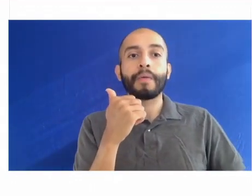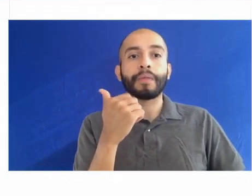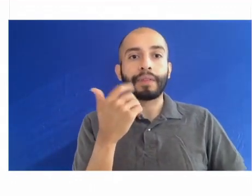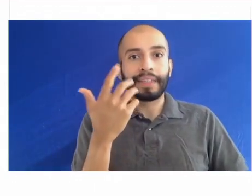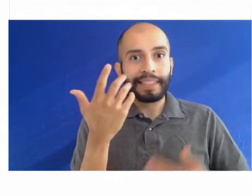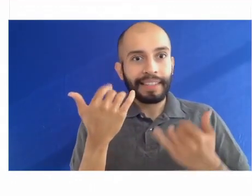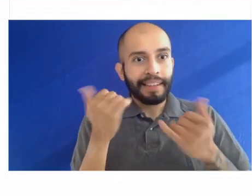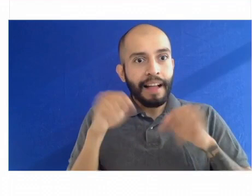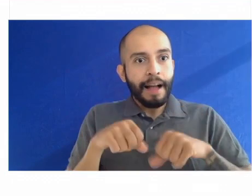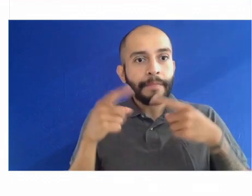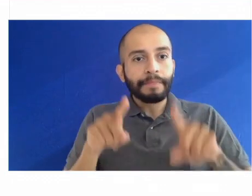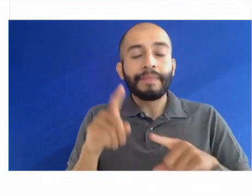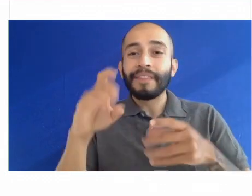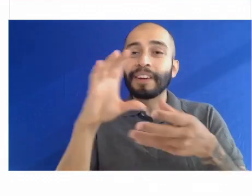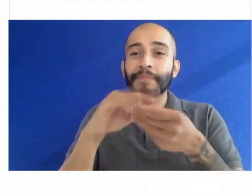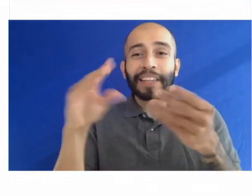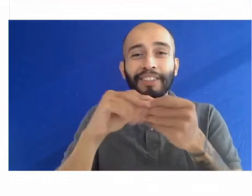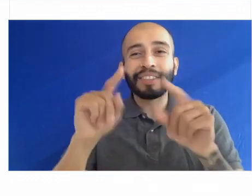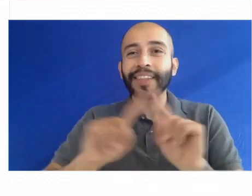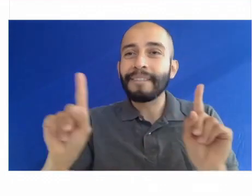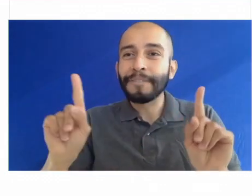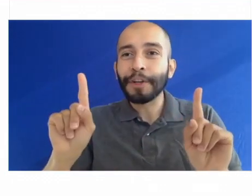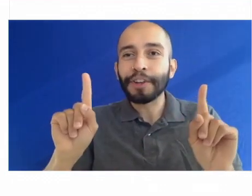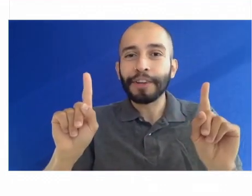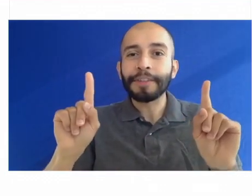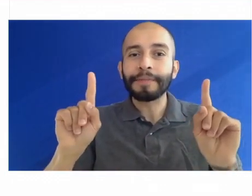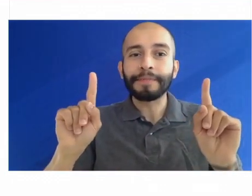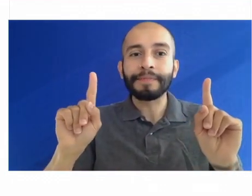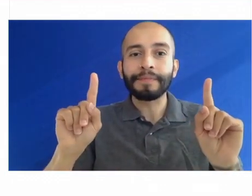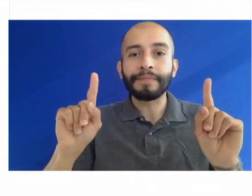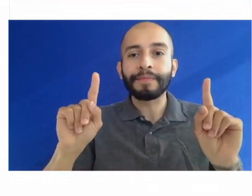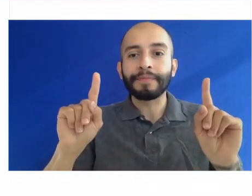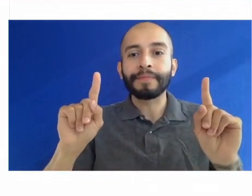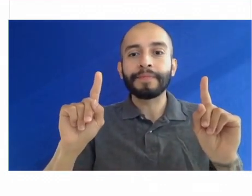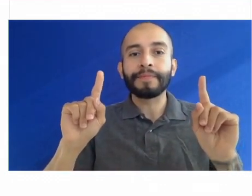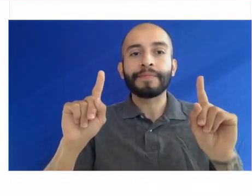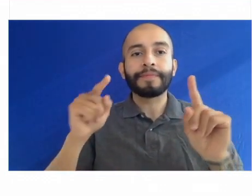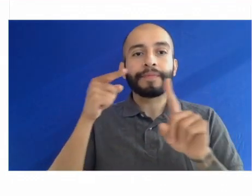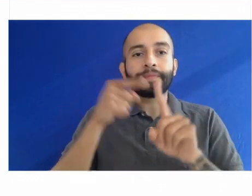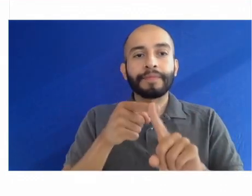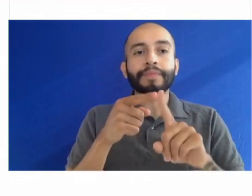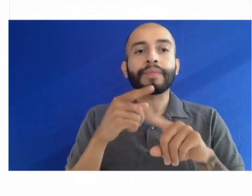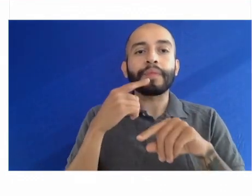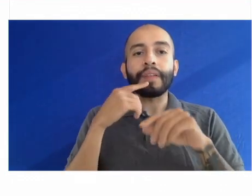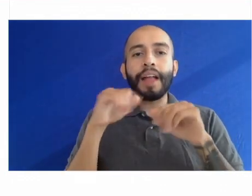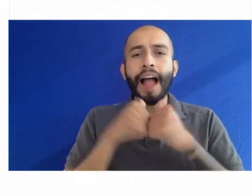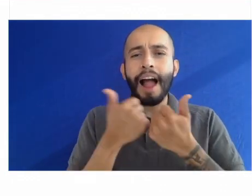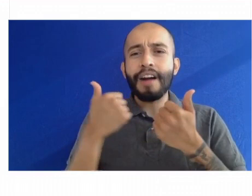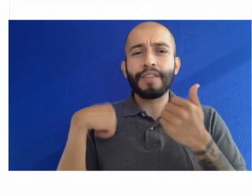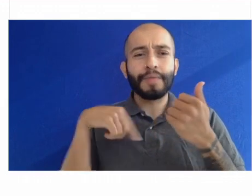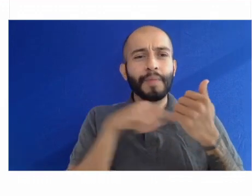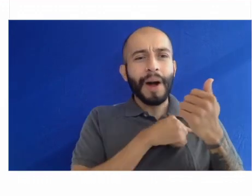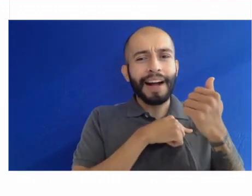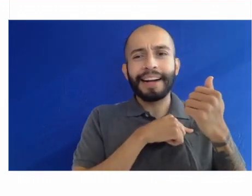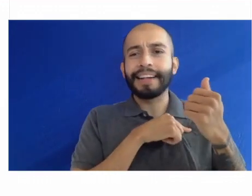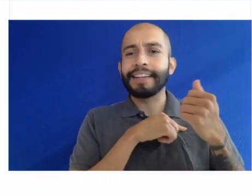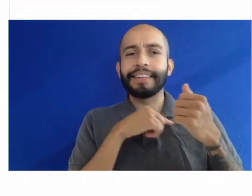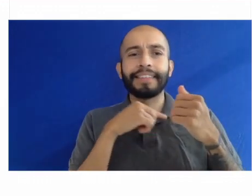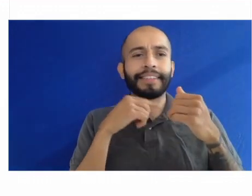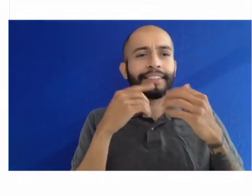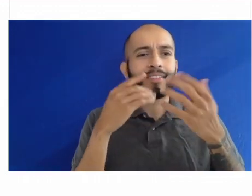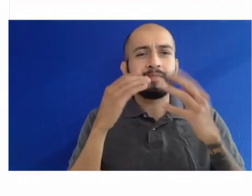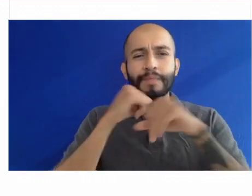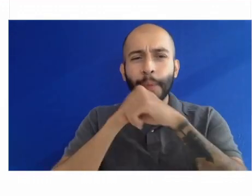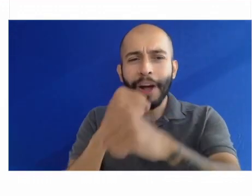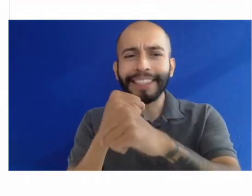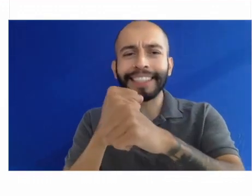them who are highly vulnerable, and what does that mean? And so I think part of our challenge is that's not disinformation or